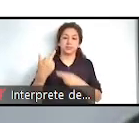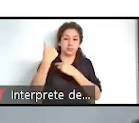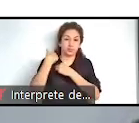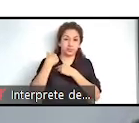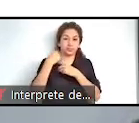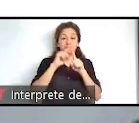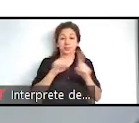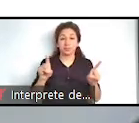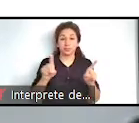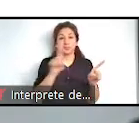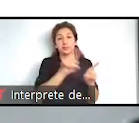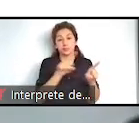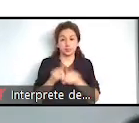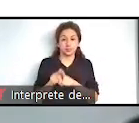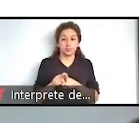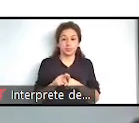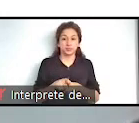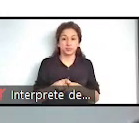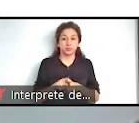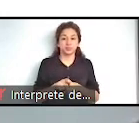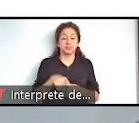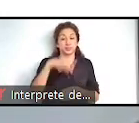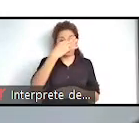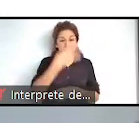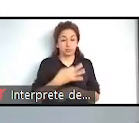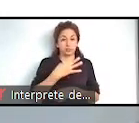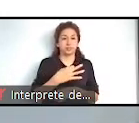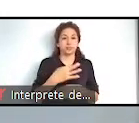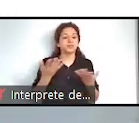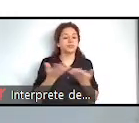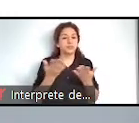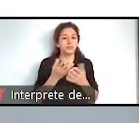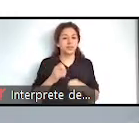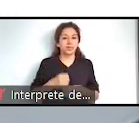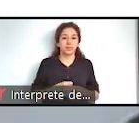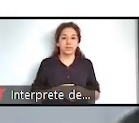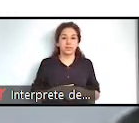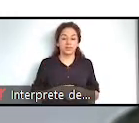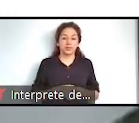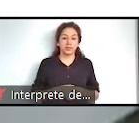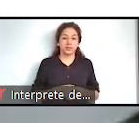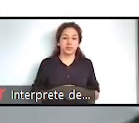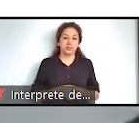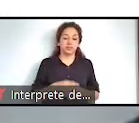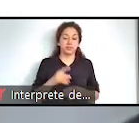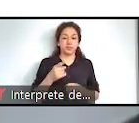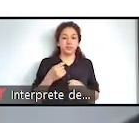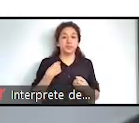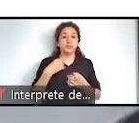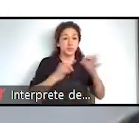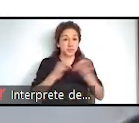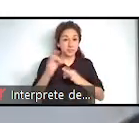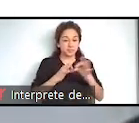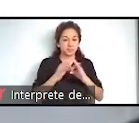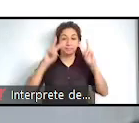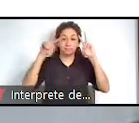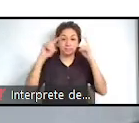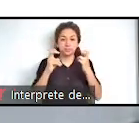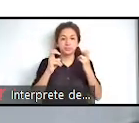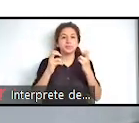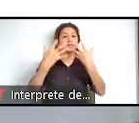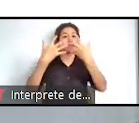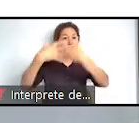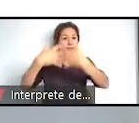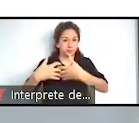the different responsibilities but it is also important to clarify and what is